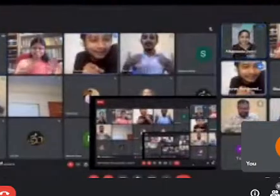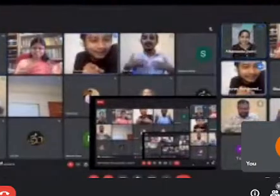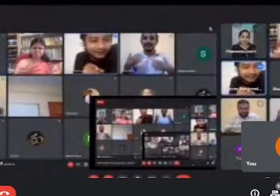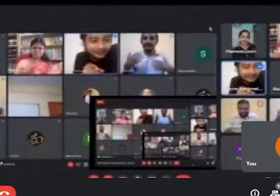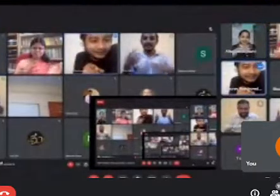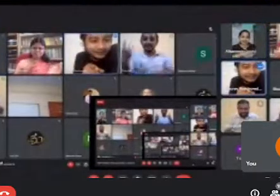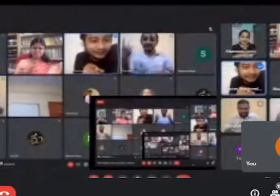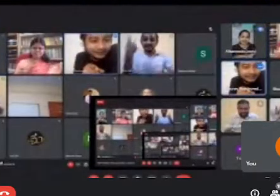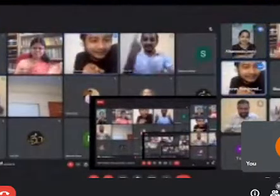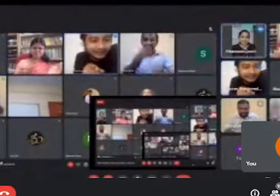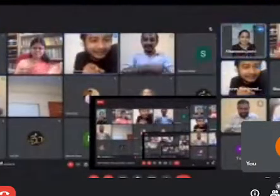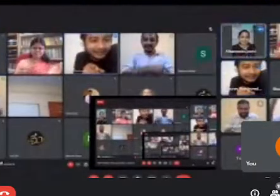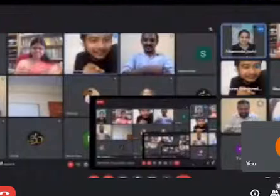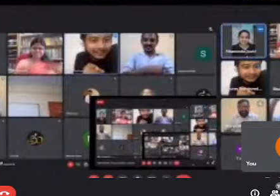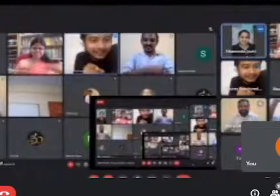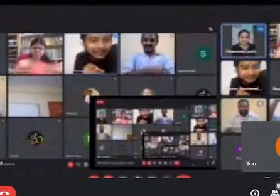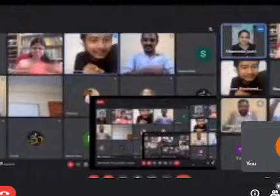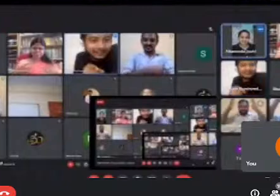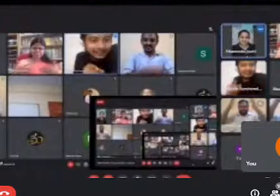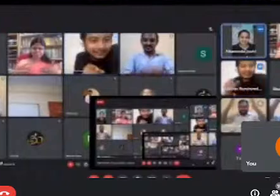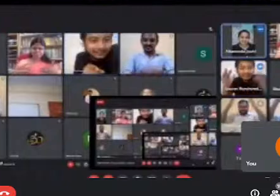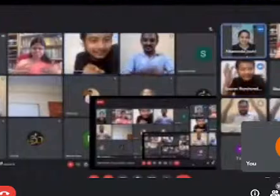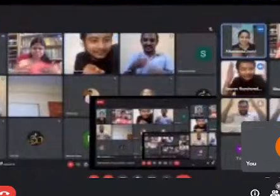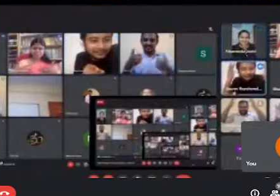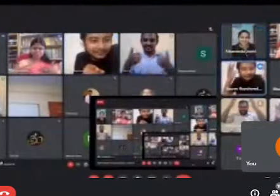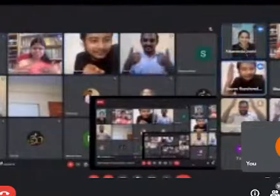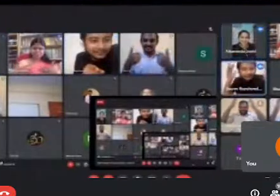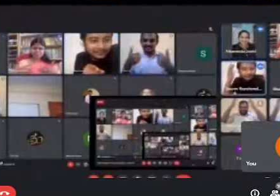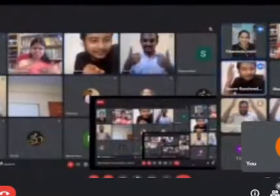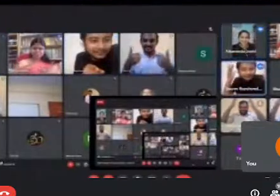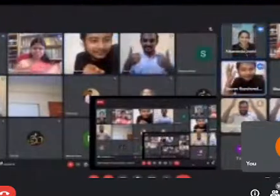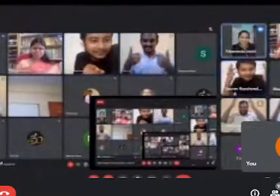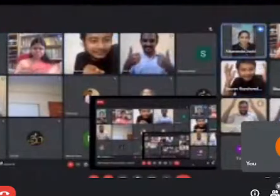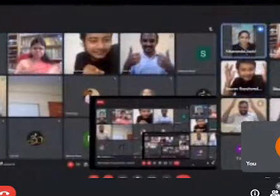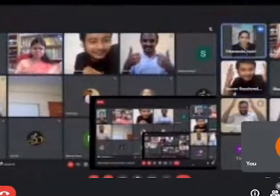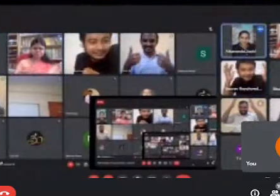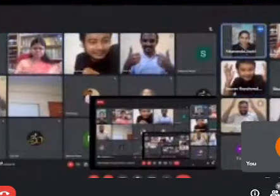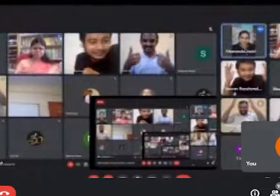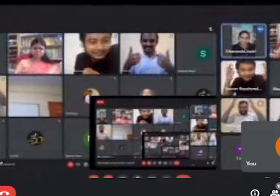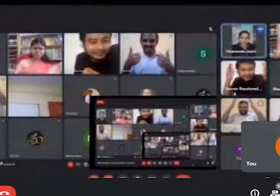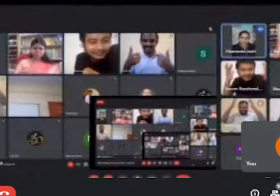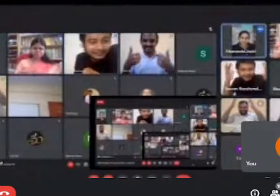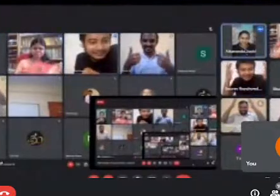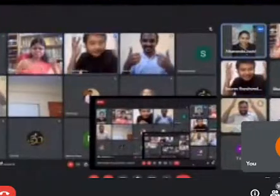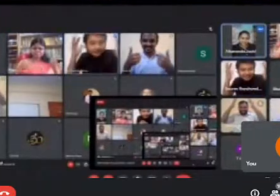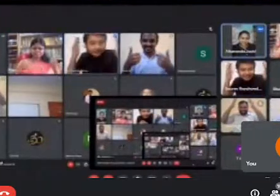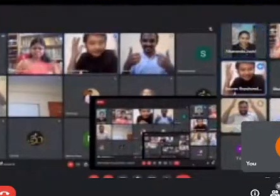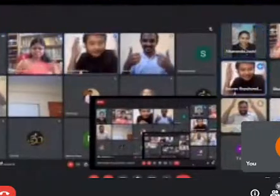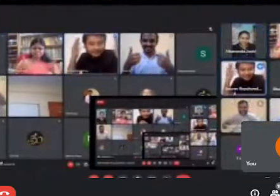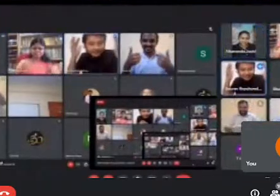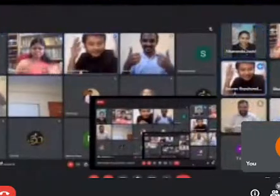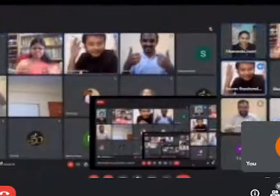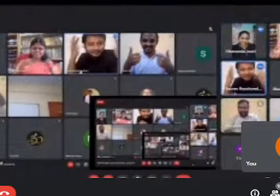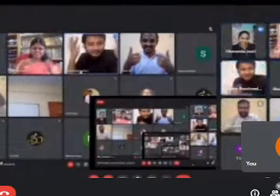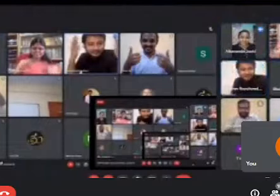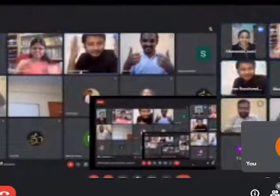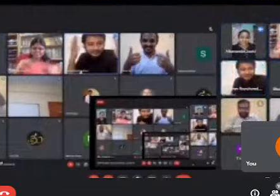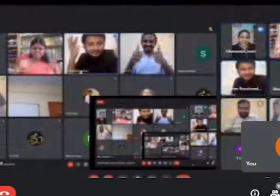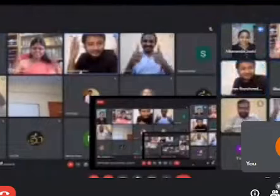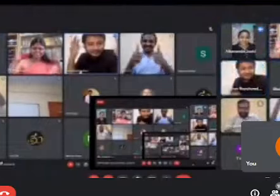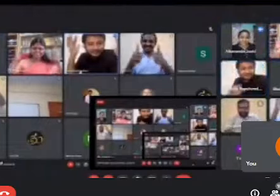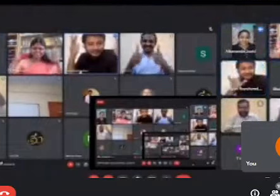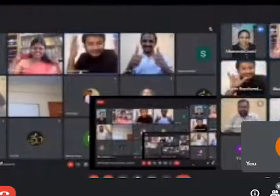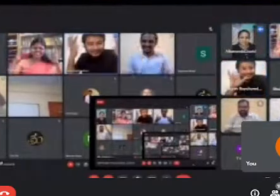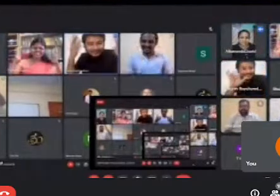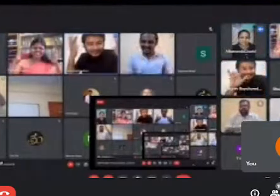Day. This is the deaf applause. And this is clapping. This is deaf applause. Okay. This is the clapping sign for a deaf.